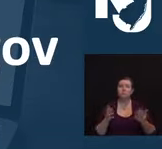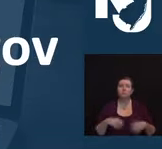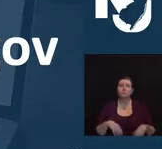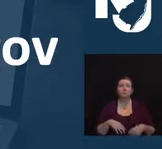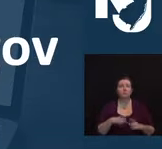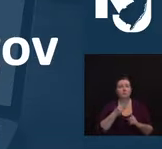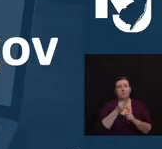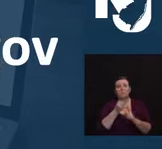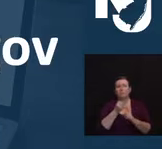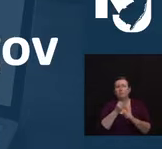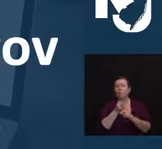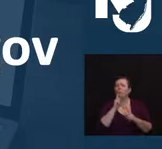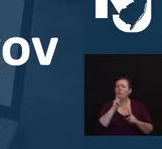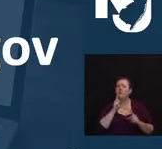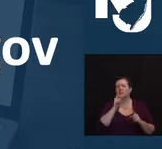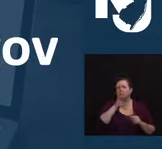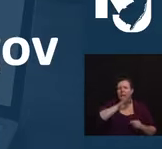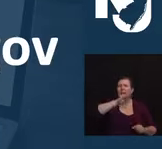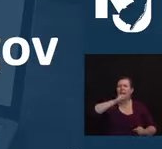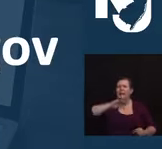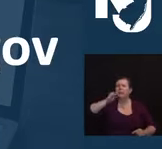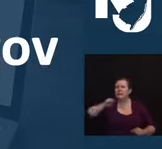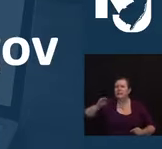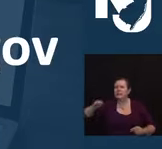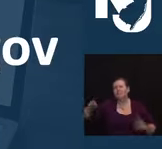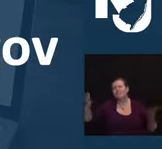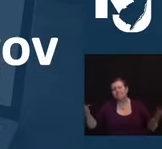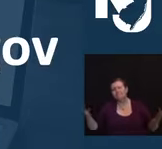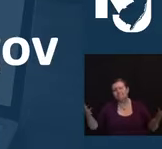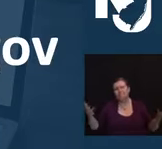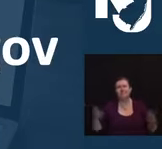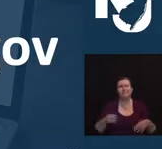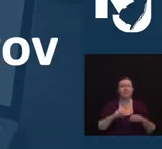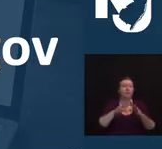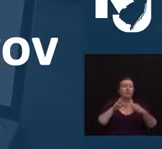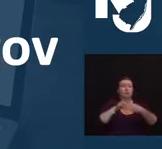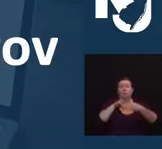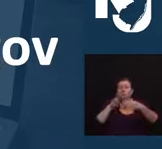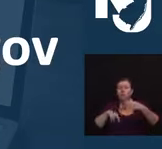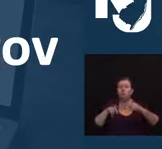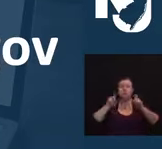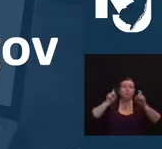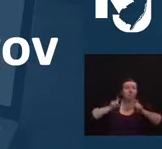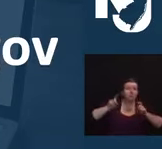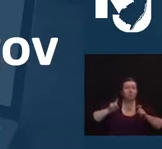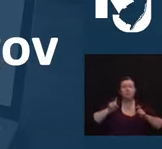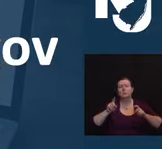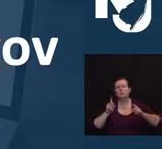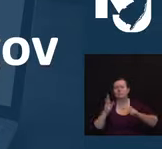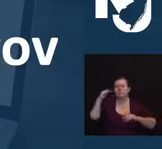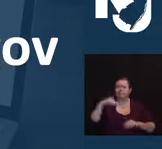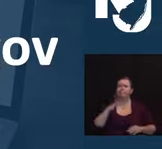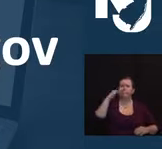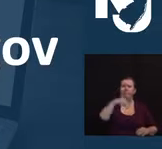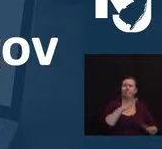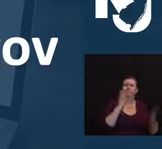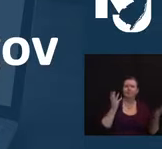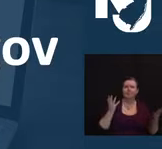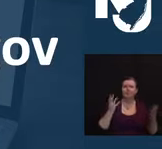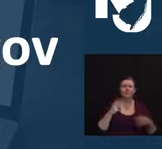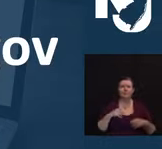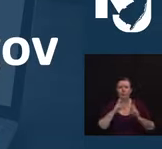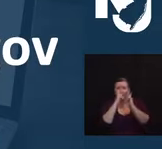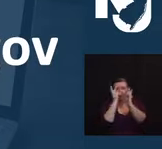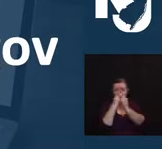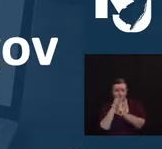look at weekend testing, and you're going to see an example of that today, and some days can be high, we believe that when all factors are weighed, we can make